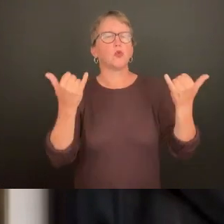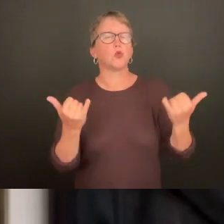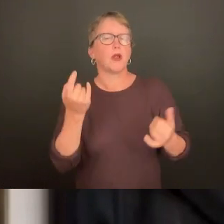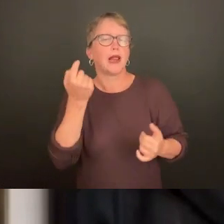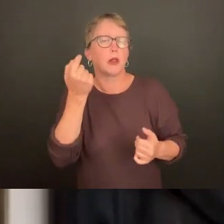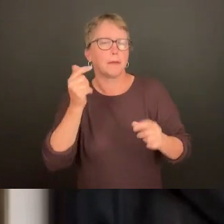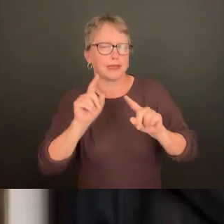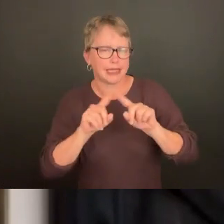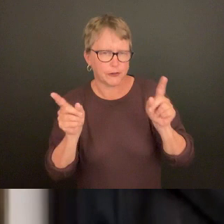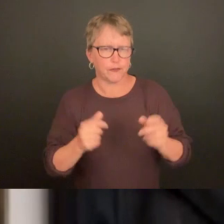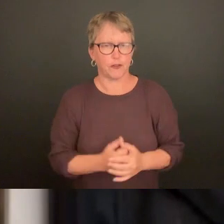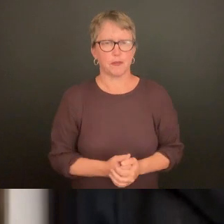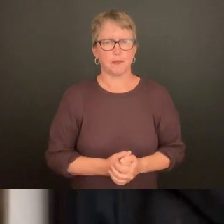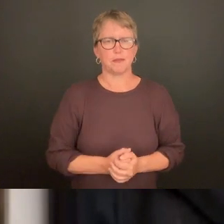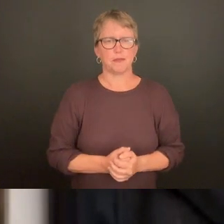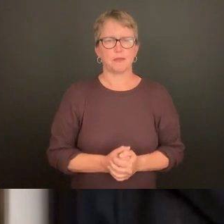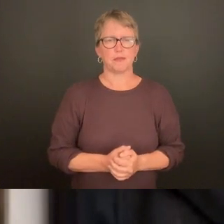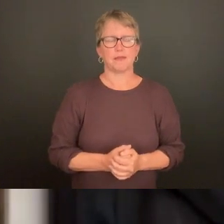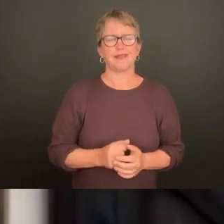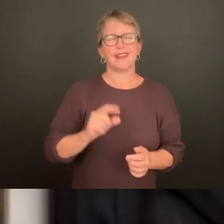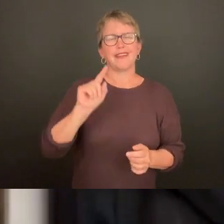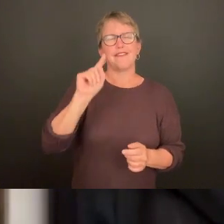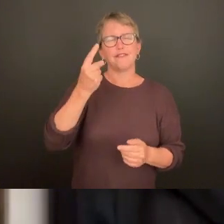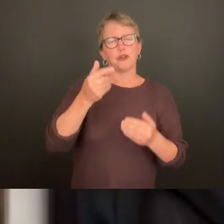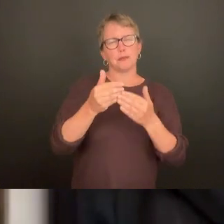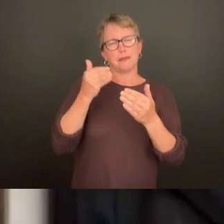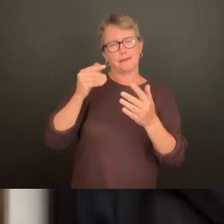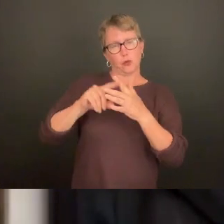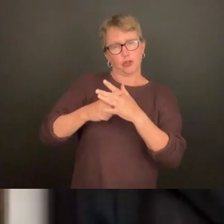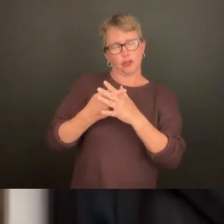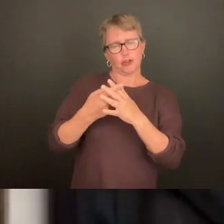job and want to continue to do a good job for the near future.